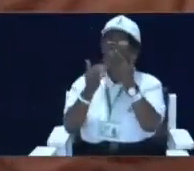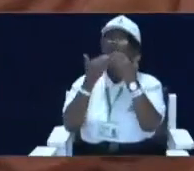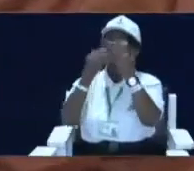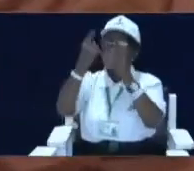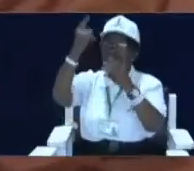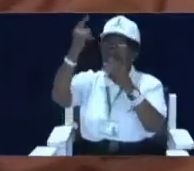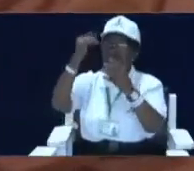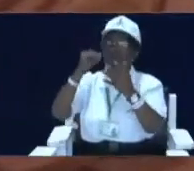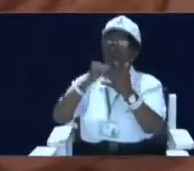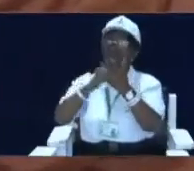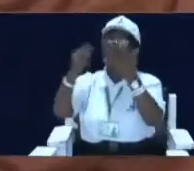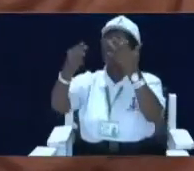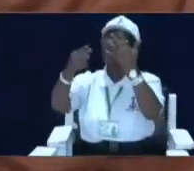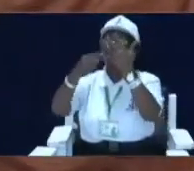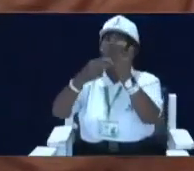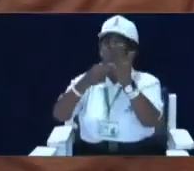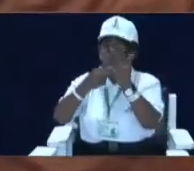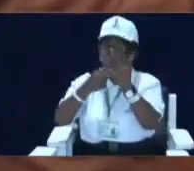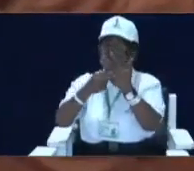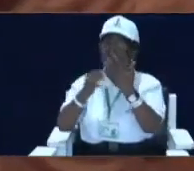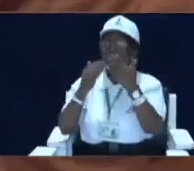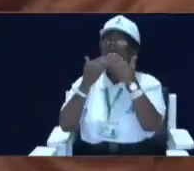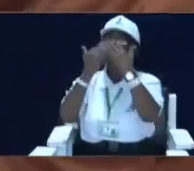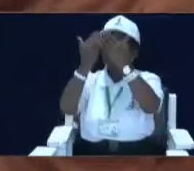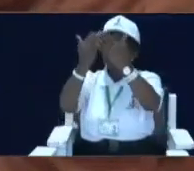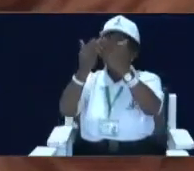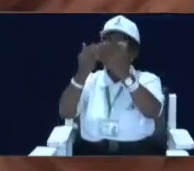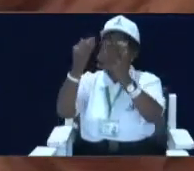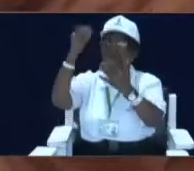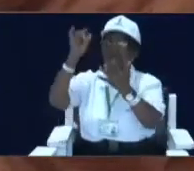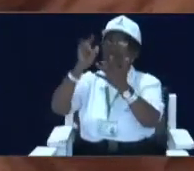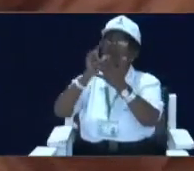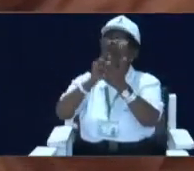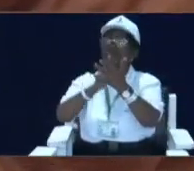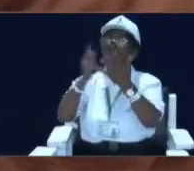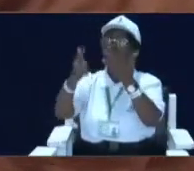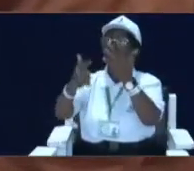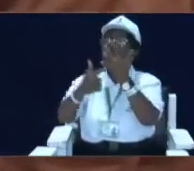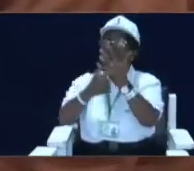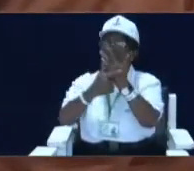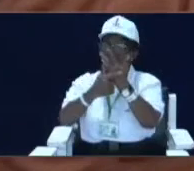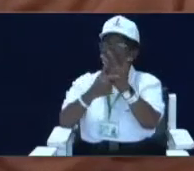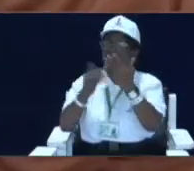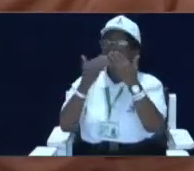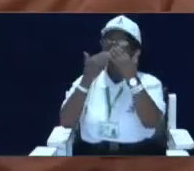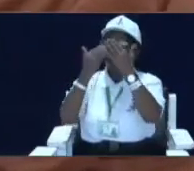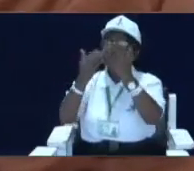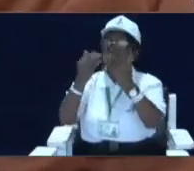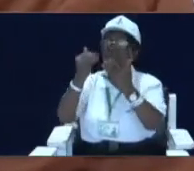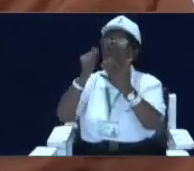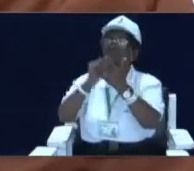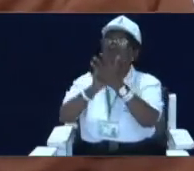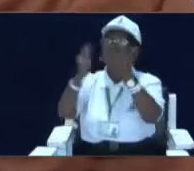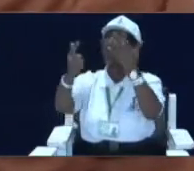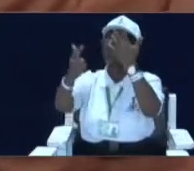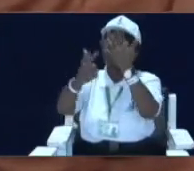Thank you for June. Thank you for July. Thank you for